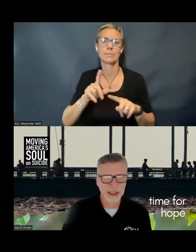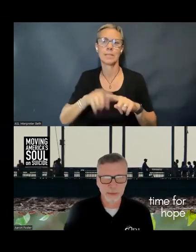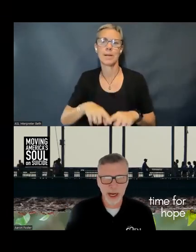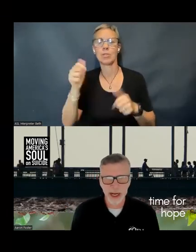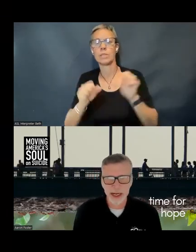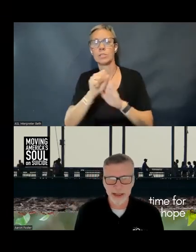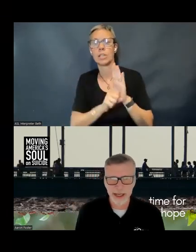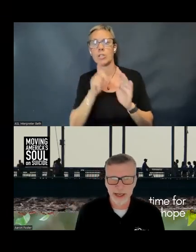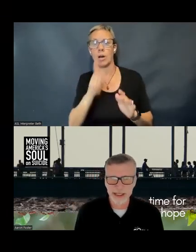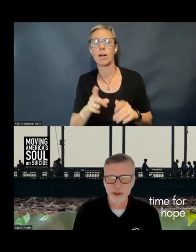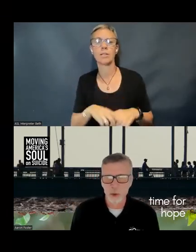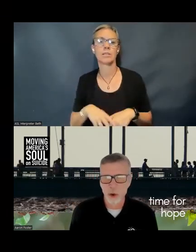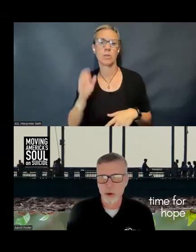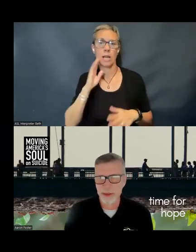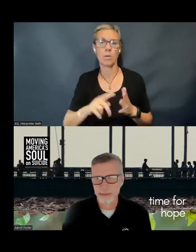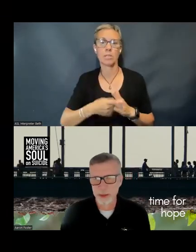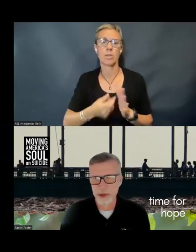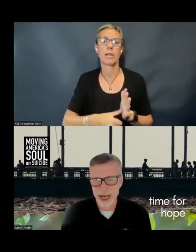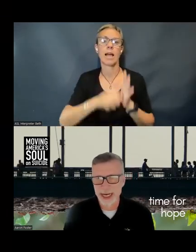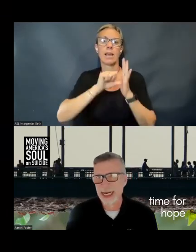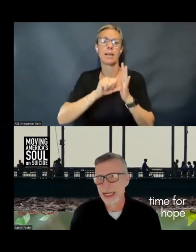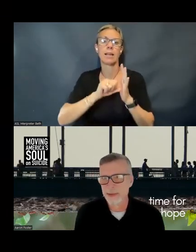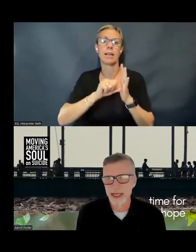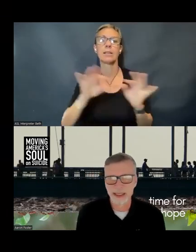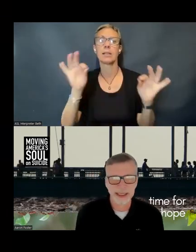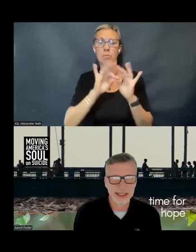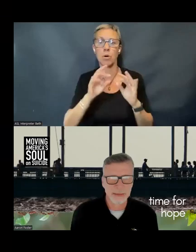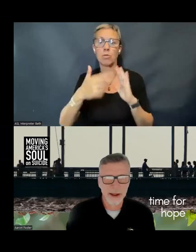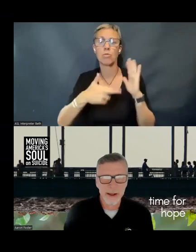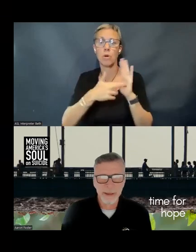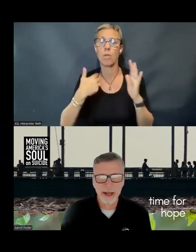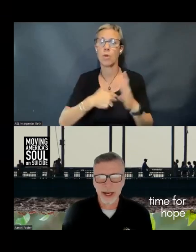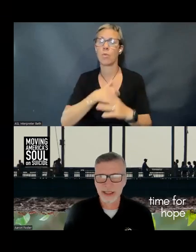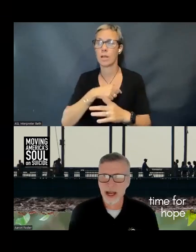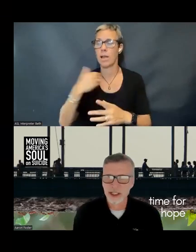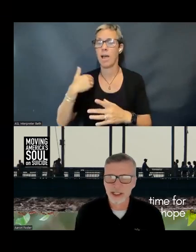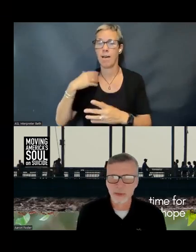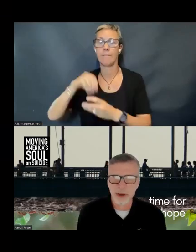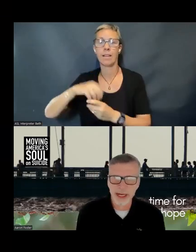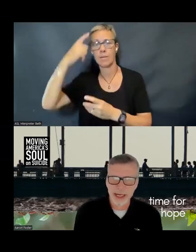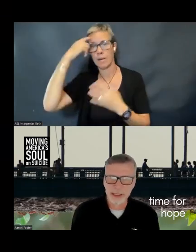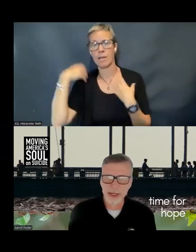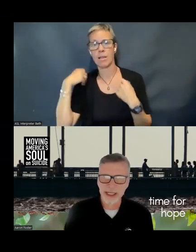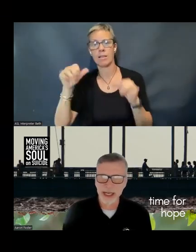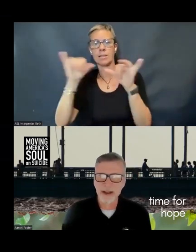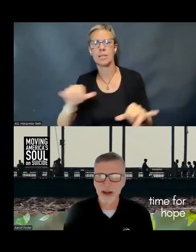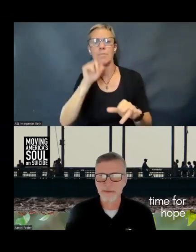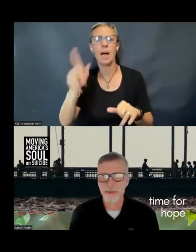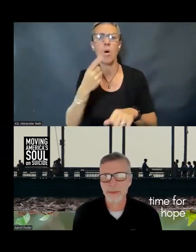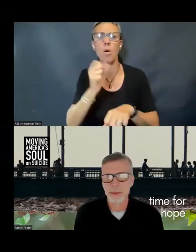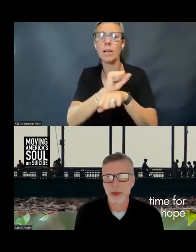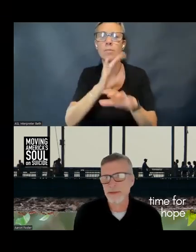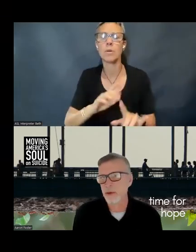to begin just by highlighting the essential role that we play in the mental health system as not just employees, but as a